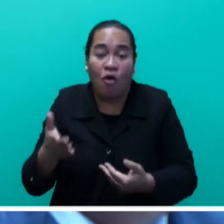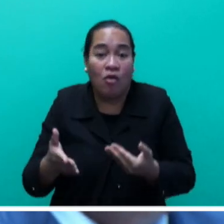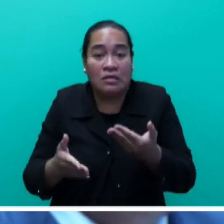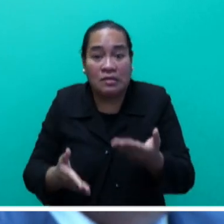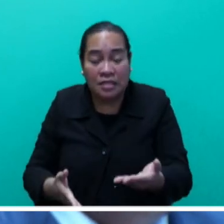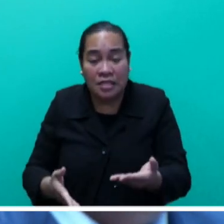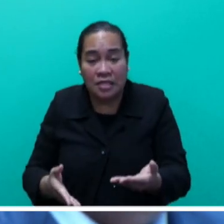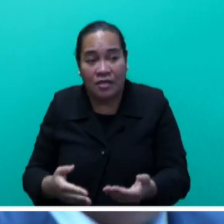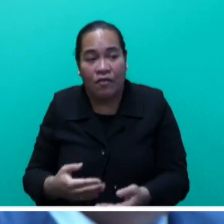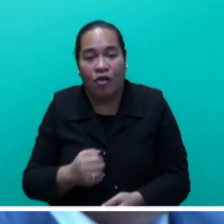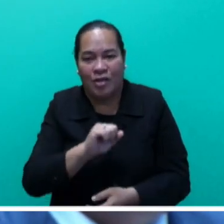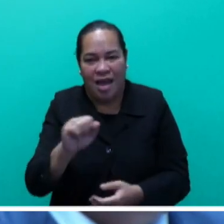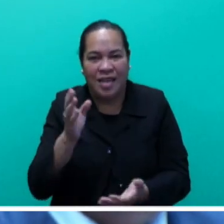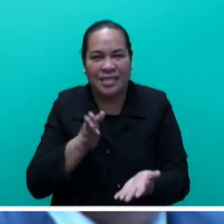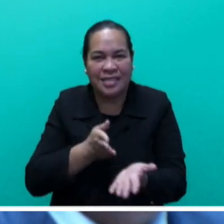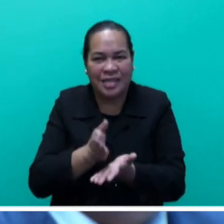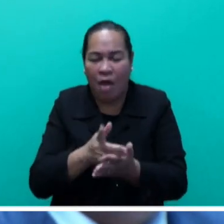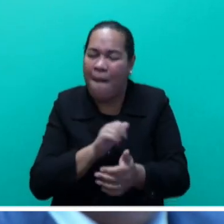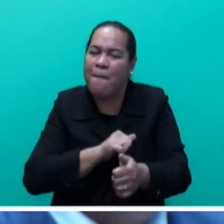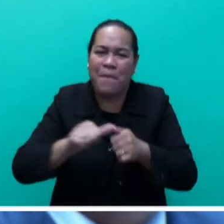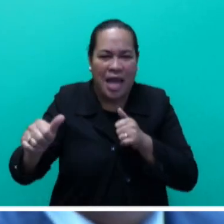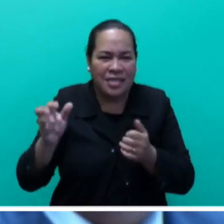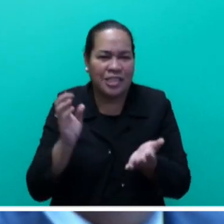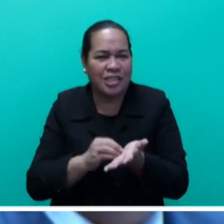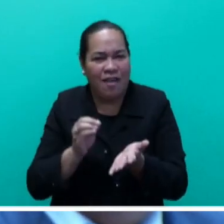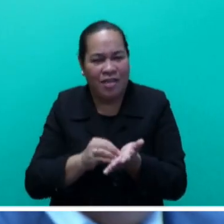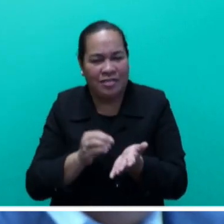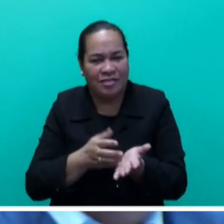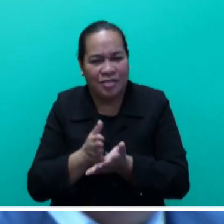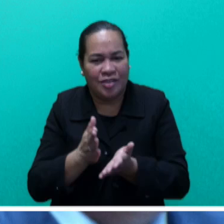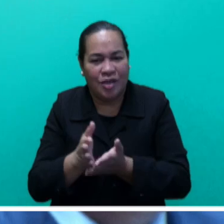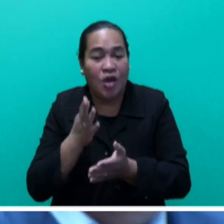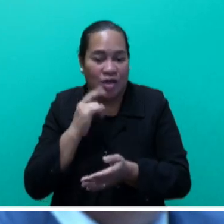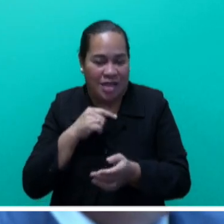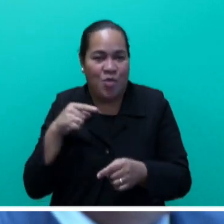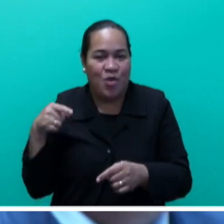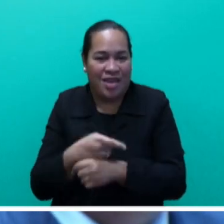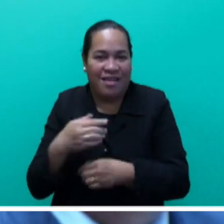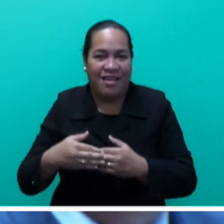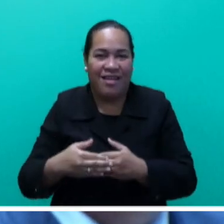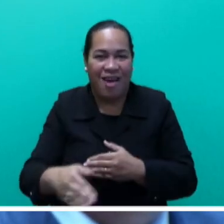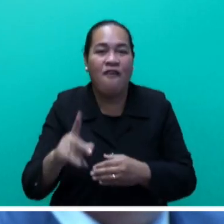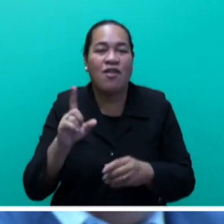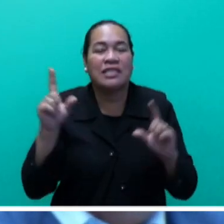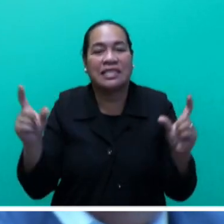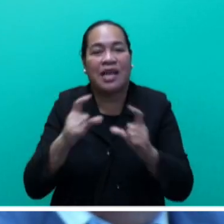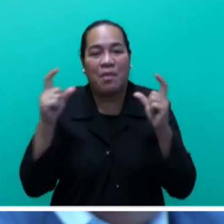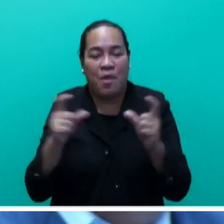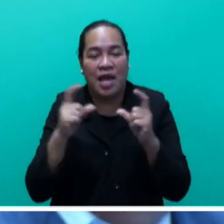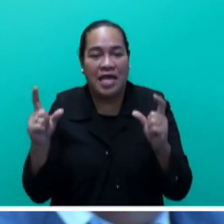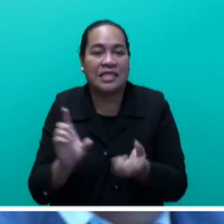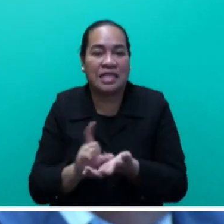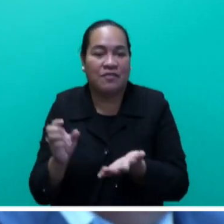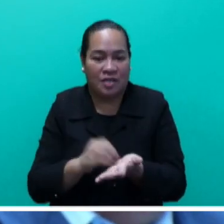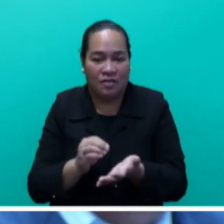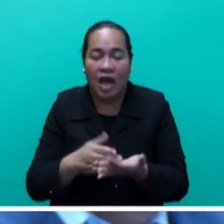delivery for overall best delivery during the Civil Service Week. I thank you for the opportunity,